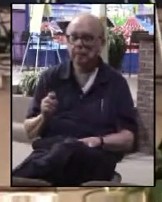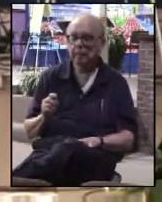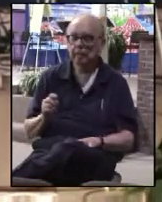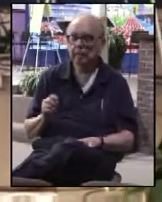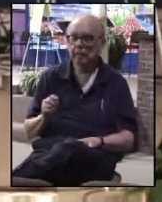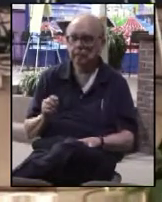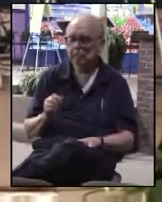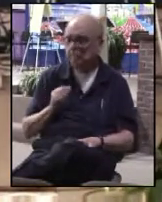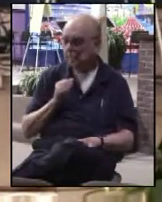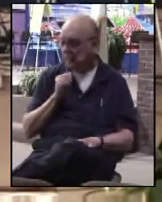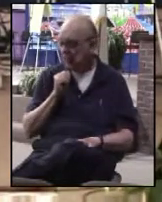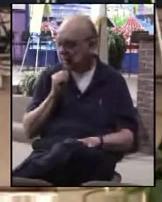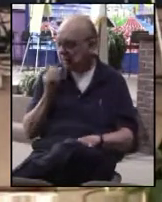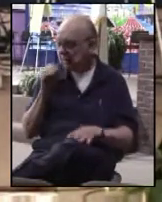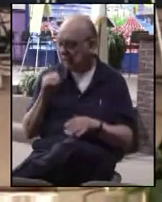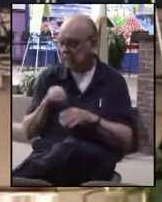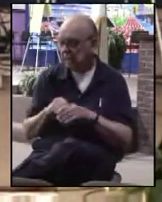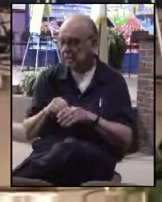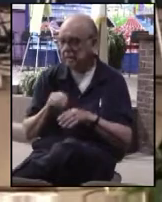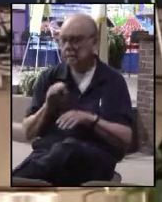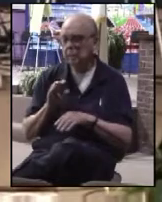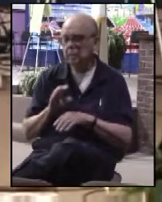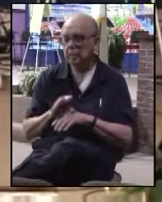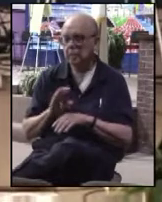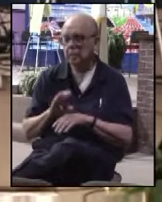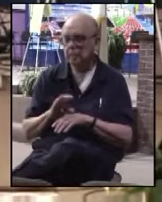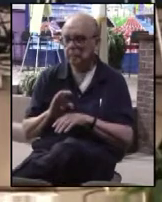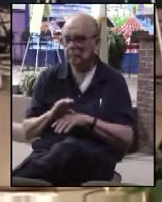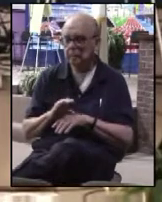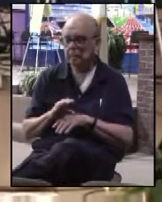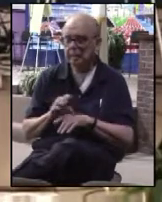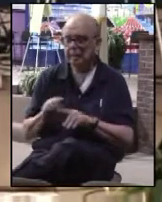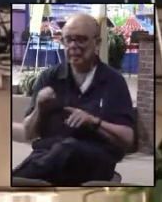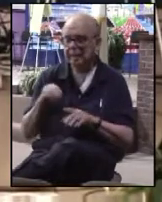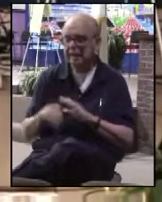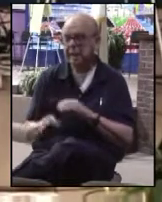not in church but in the building